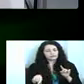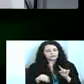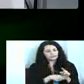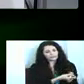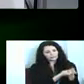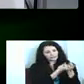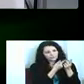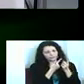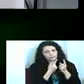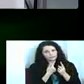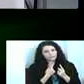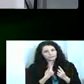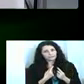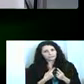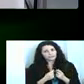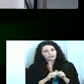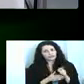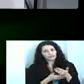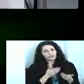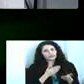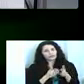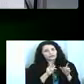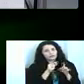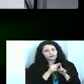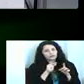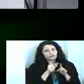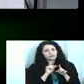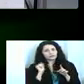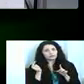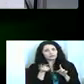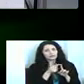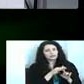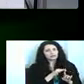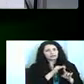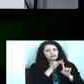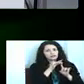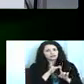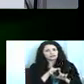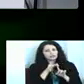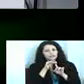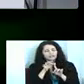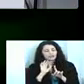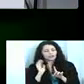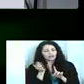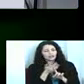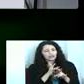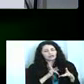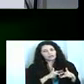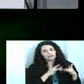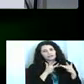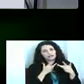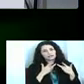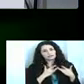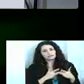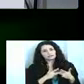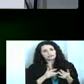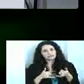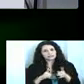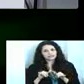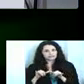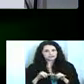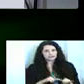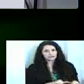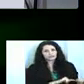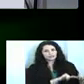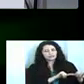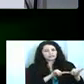they came. And though our words are all unique, our hearts are still